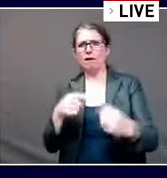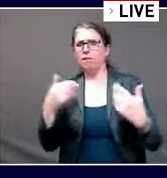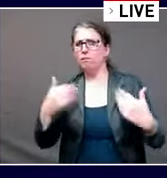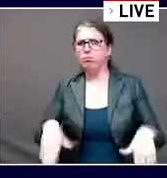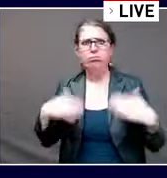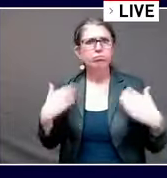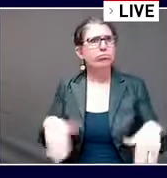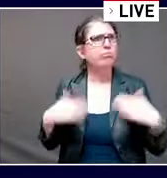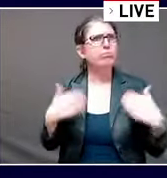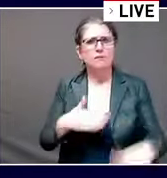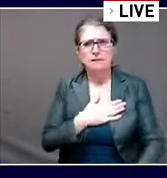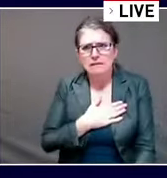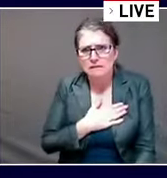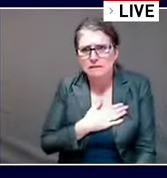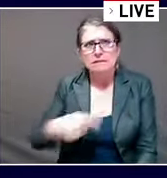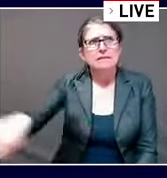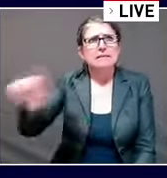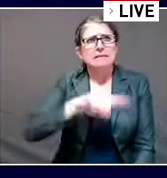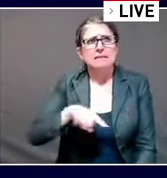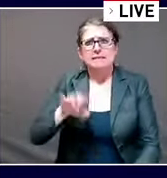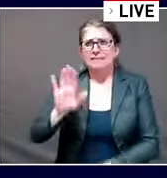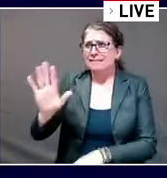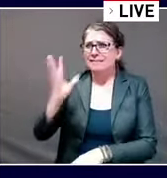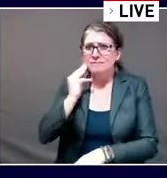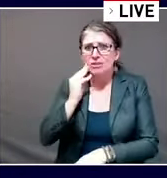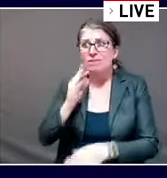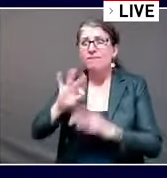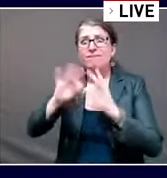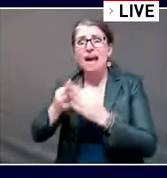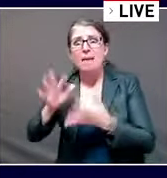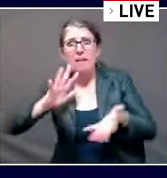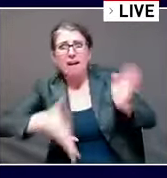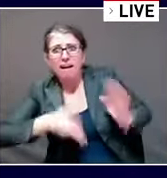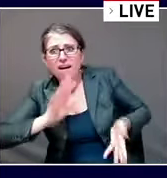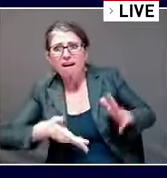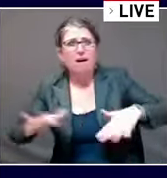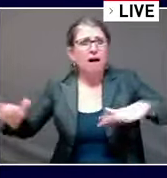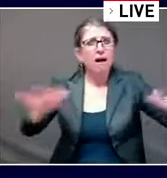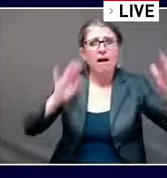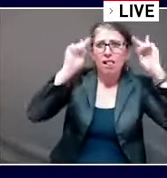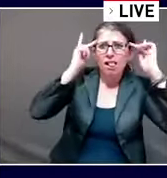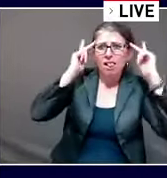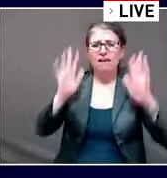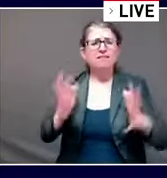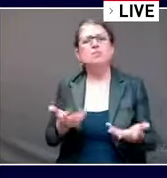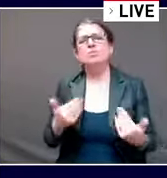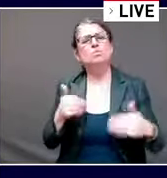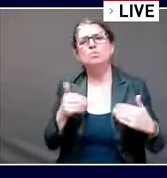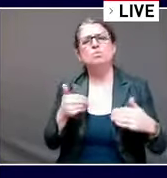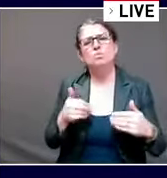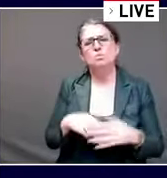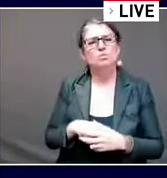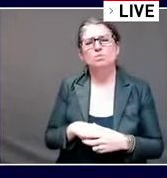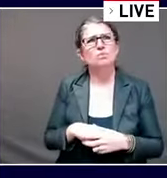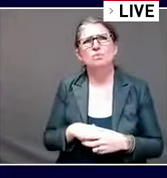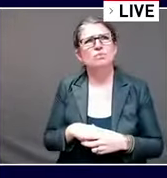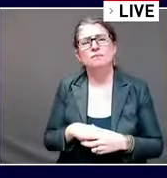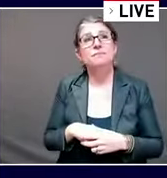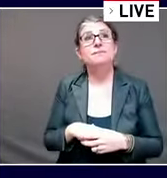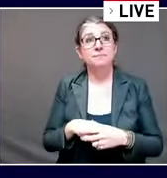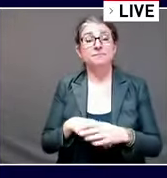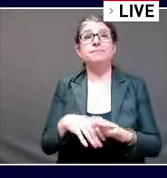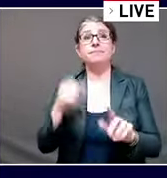that impact one bit. But what I do want to discuss today is what we know right now with respect to